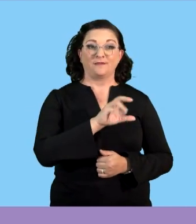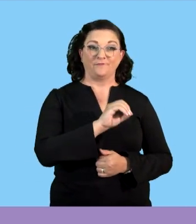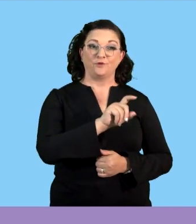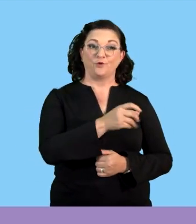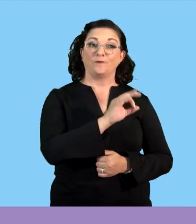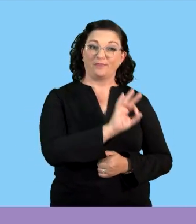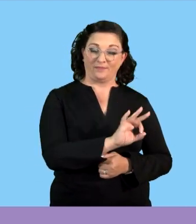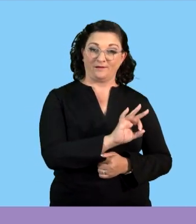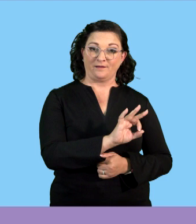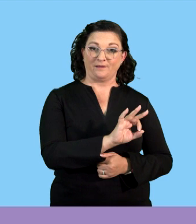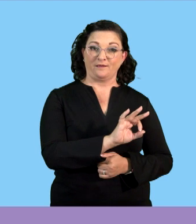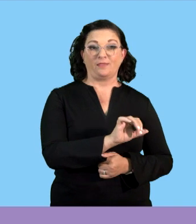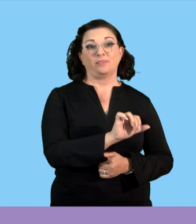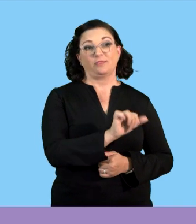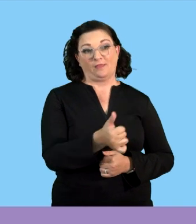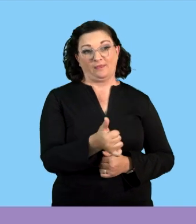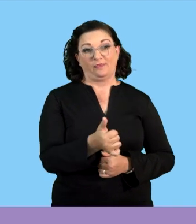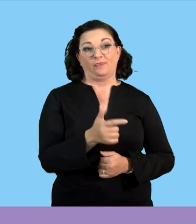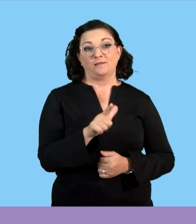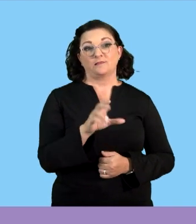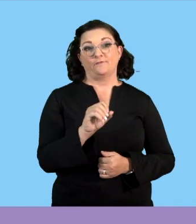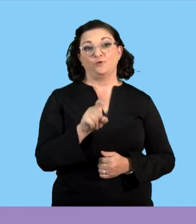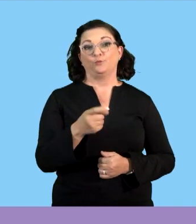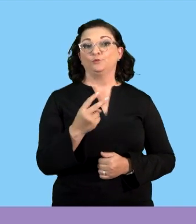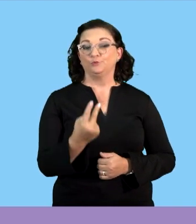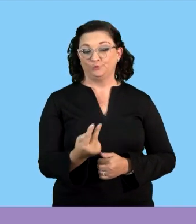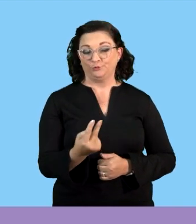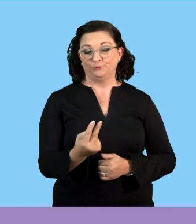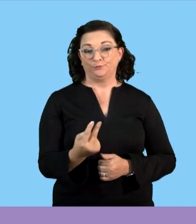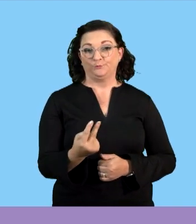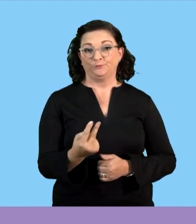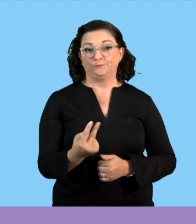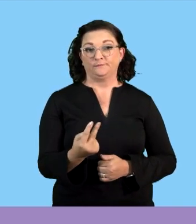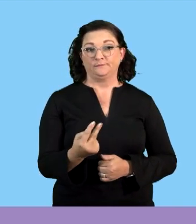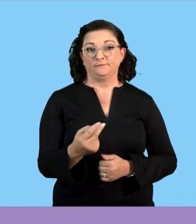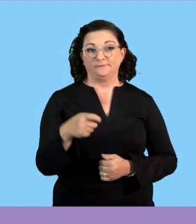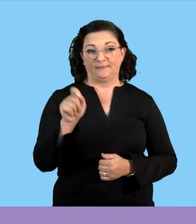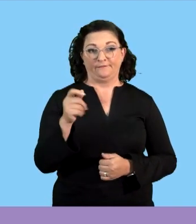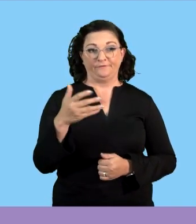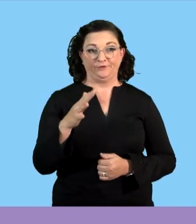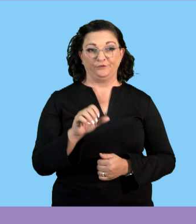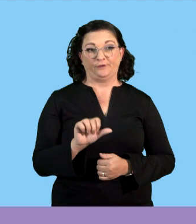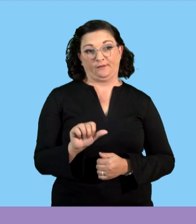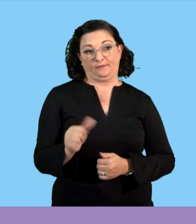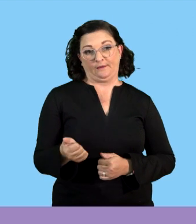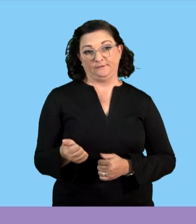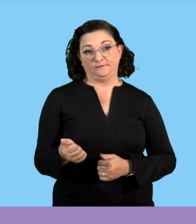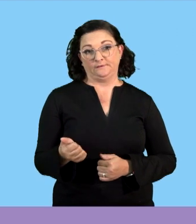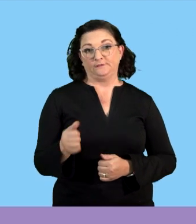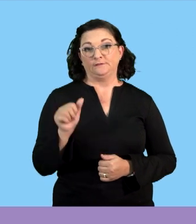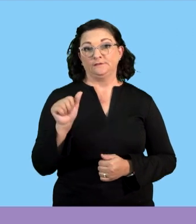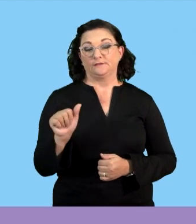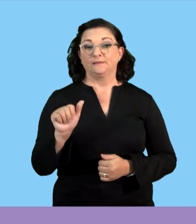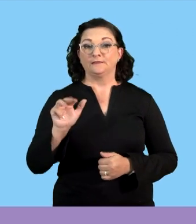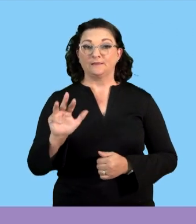with 70.3 and we move to 70.2. And we tick it off and we